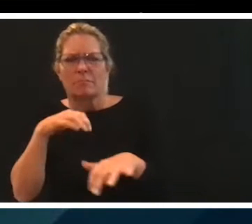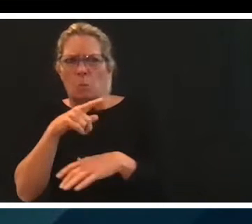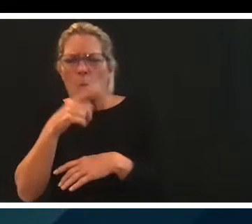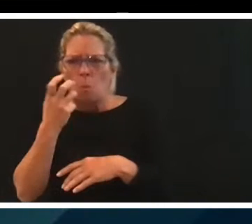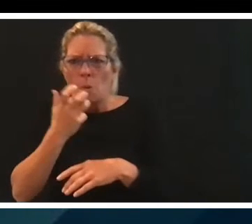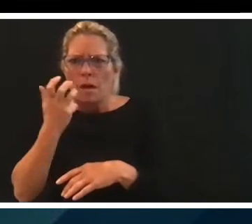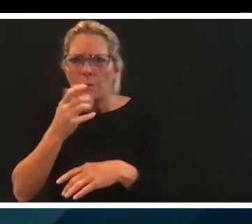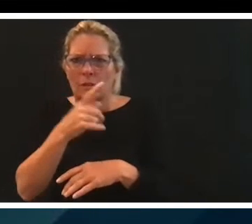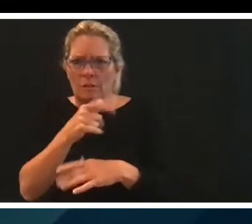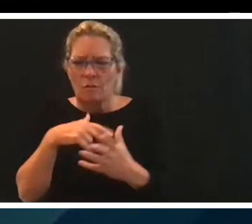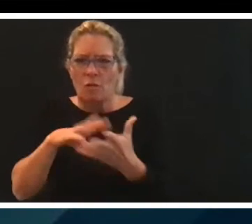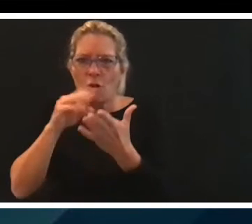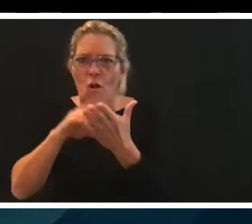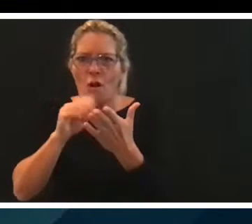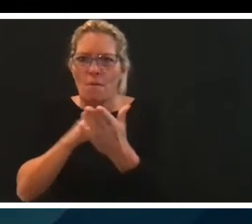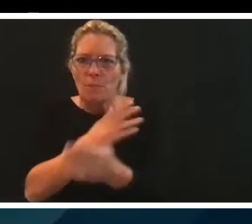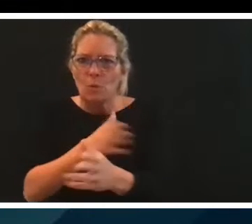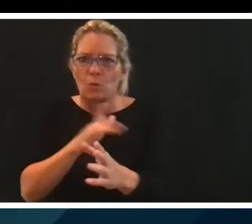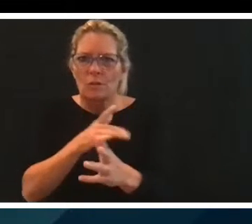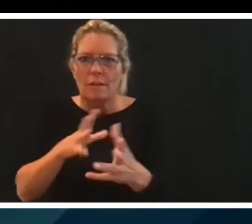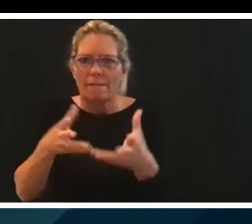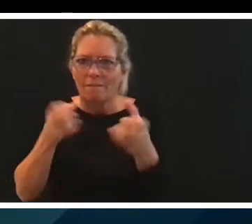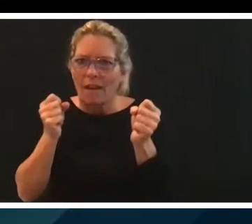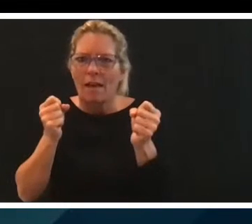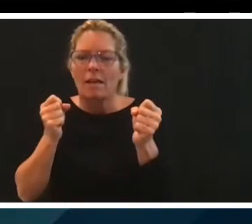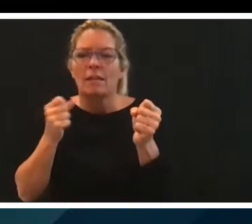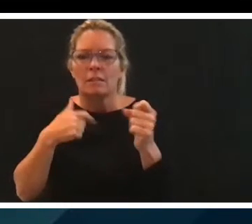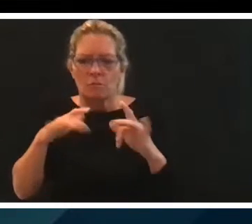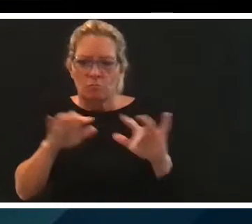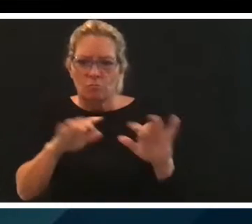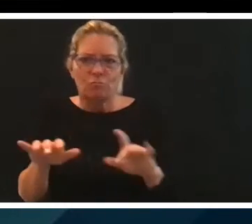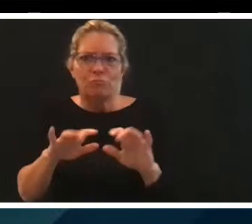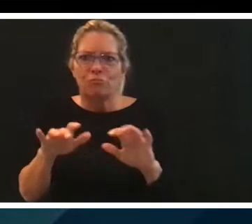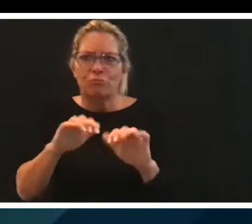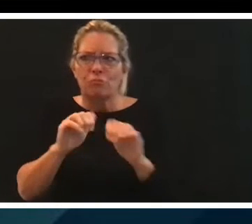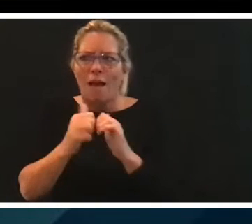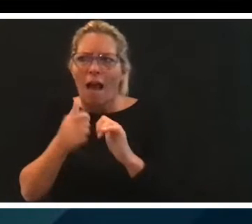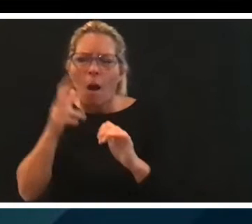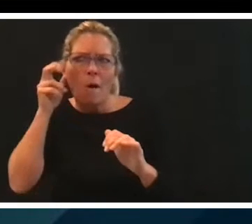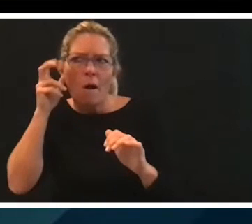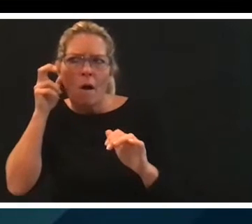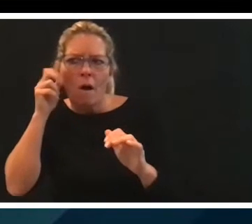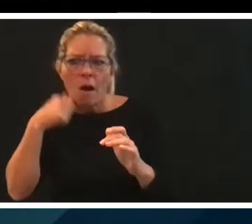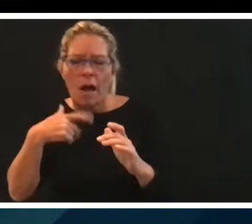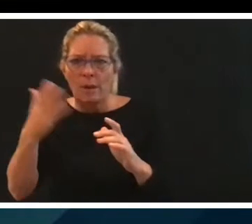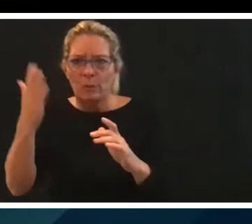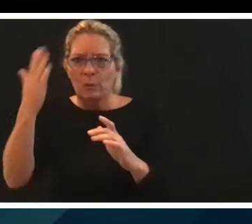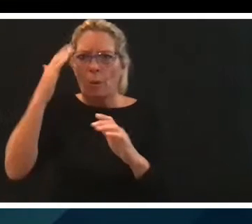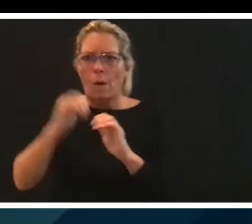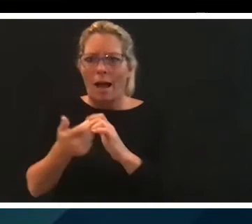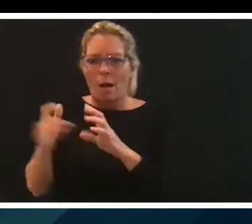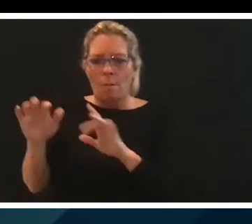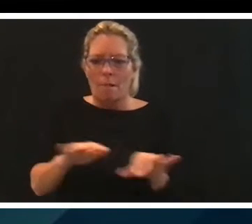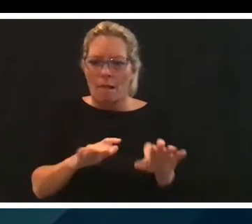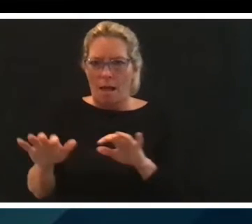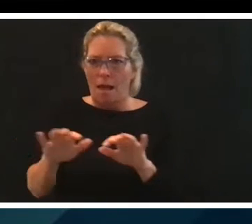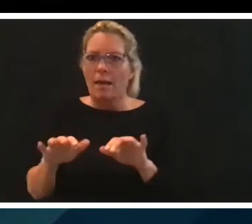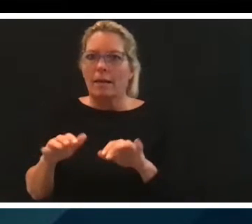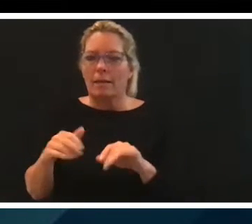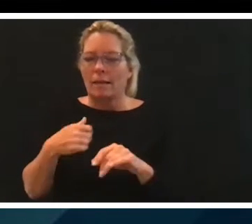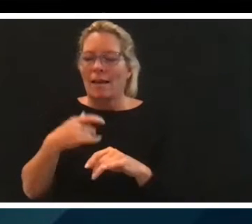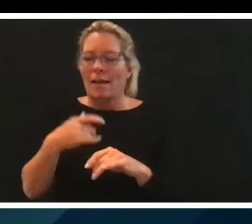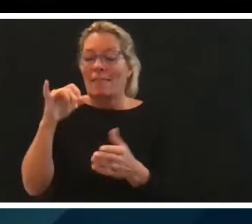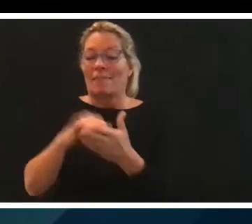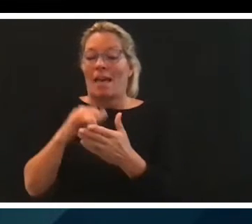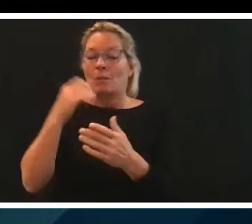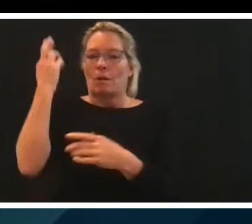where I started to really get into it. And it became very obvious that this was something I was meant to do to some degree. I didn't